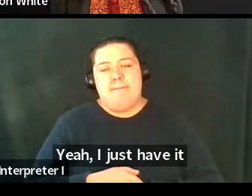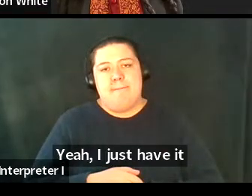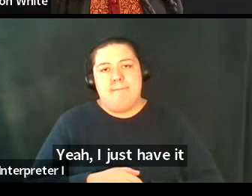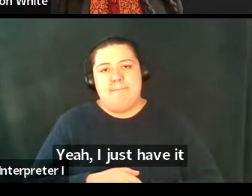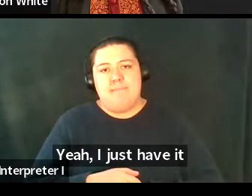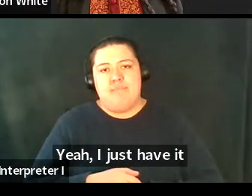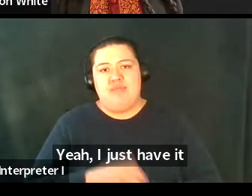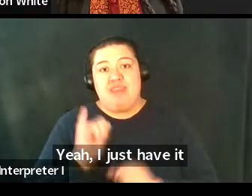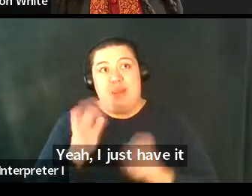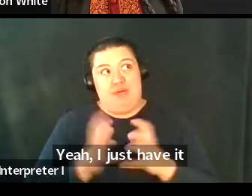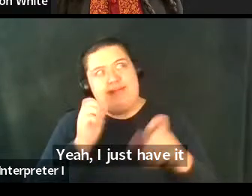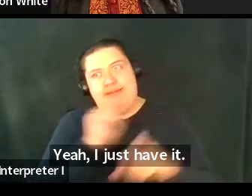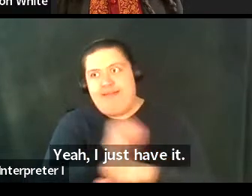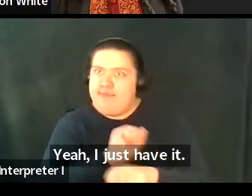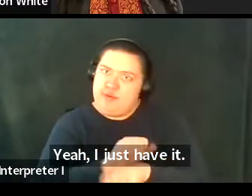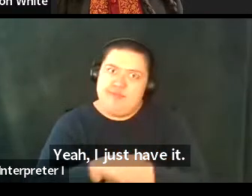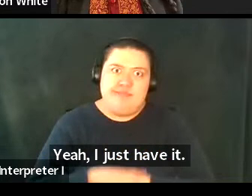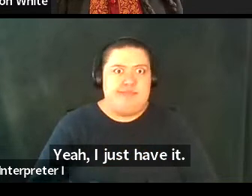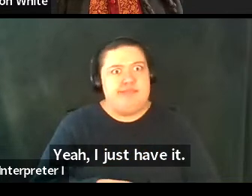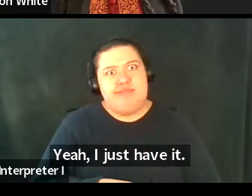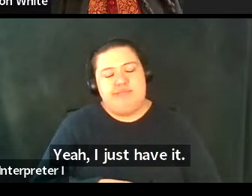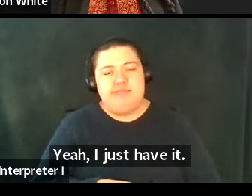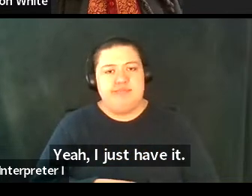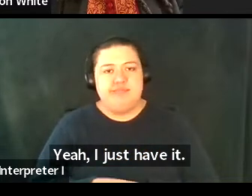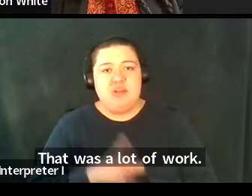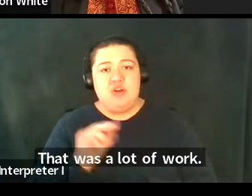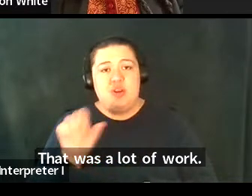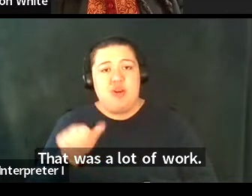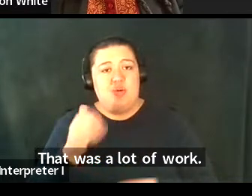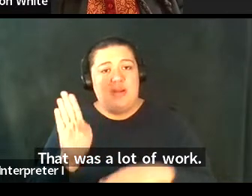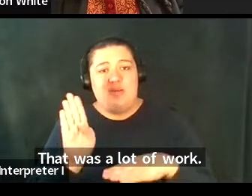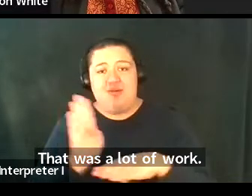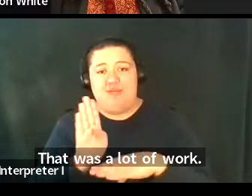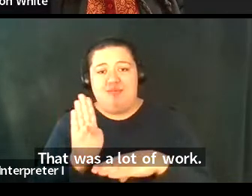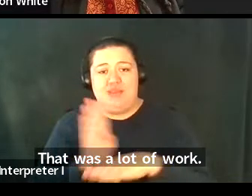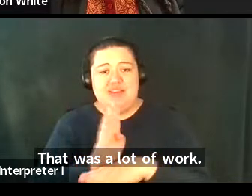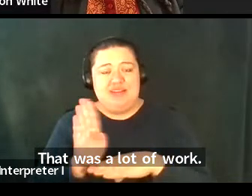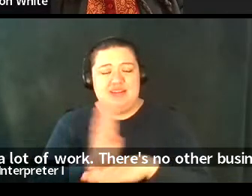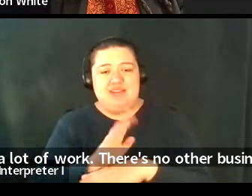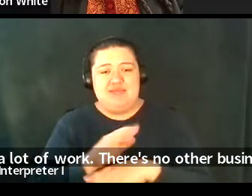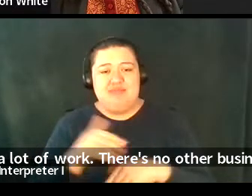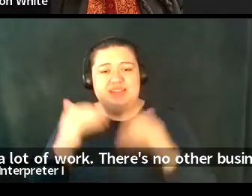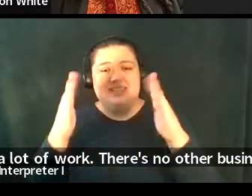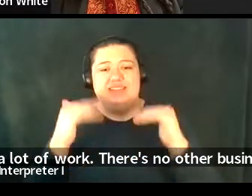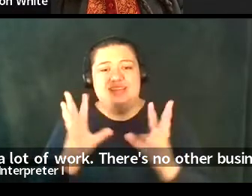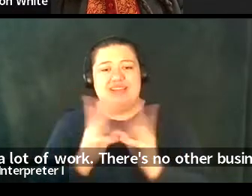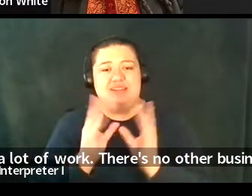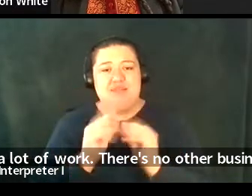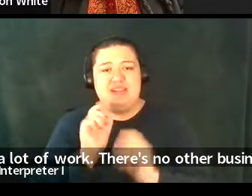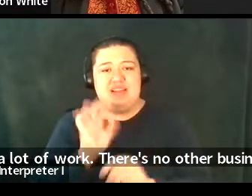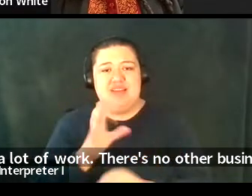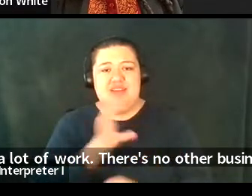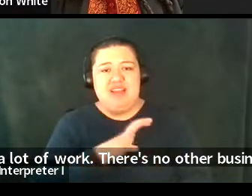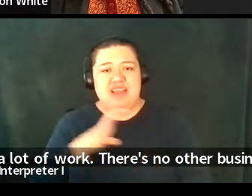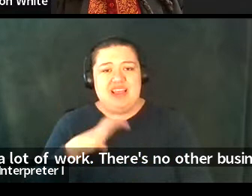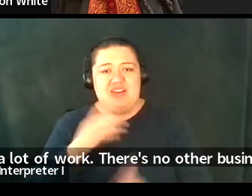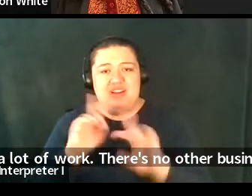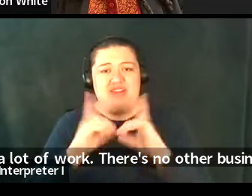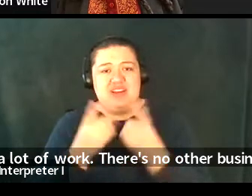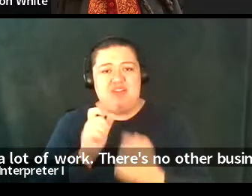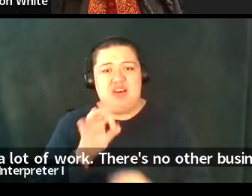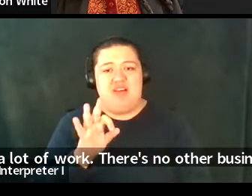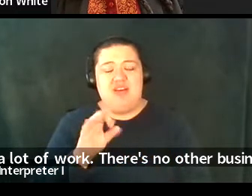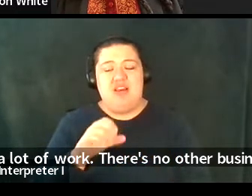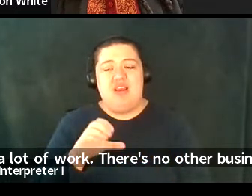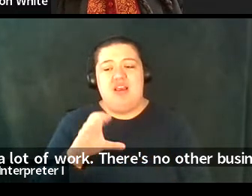That was a lot of work. If there's no other business, the next meeting of the Council of the District of Columbia